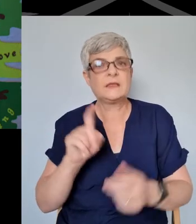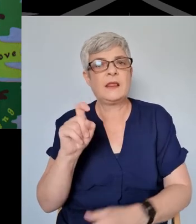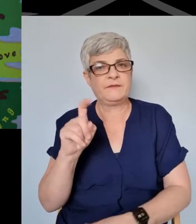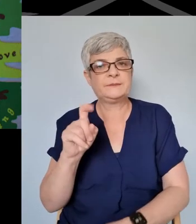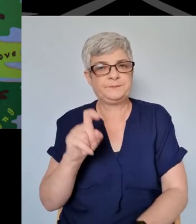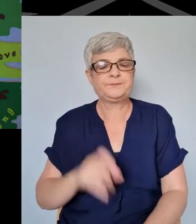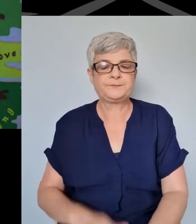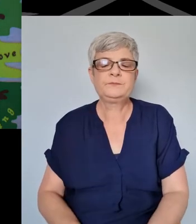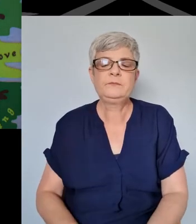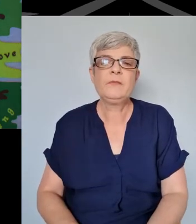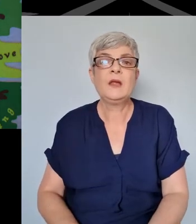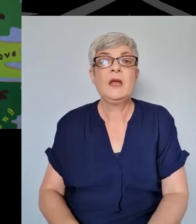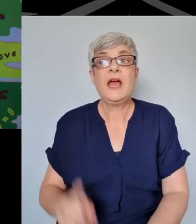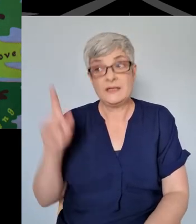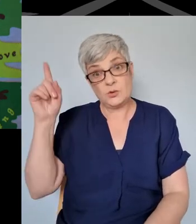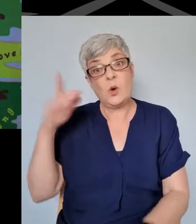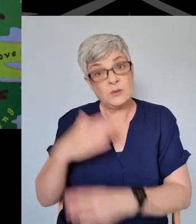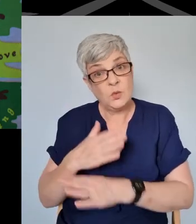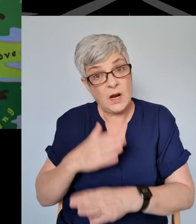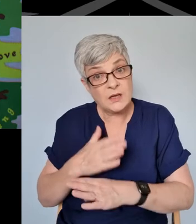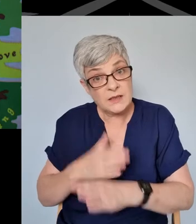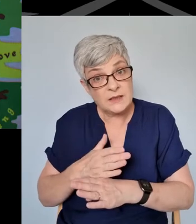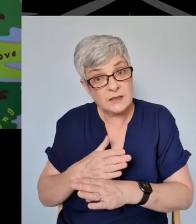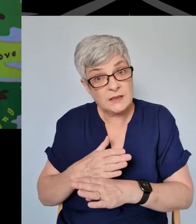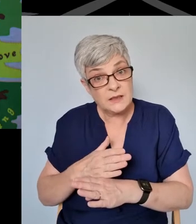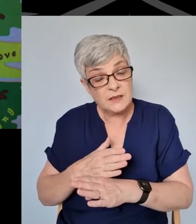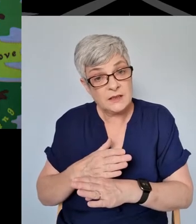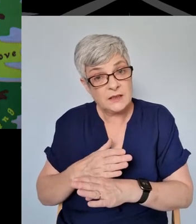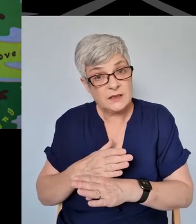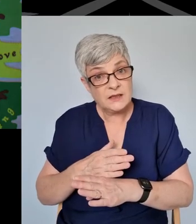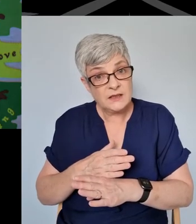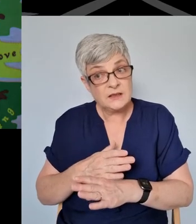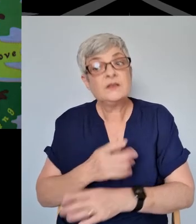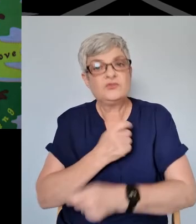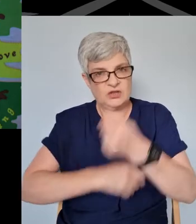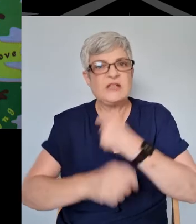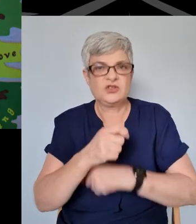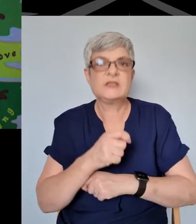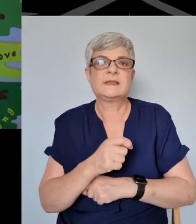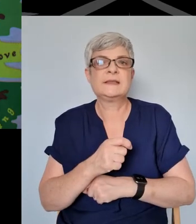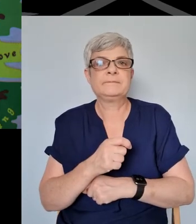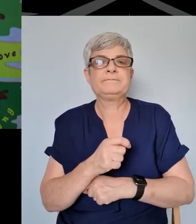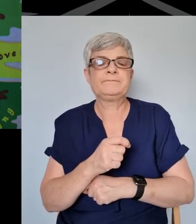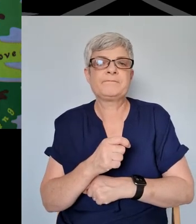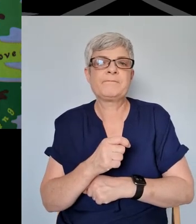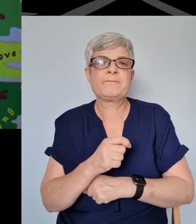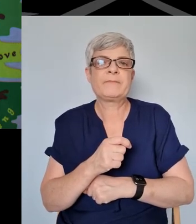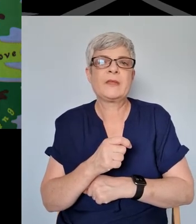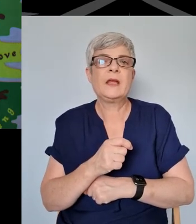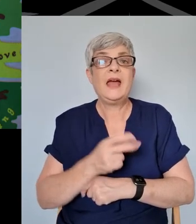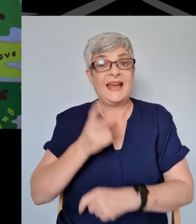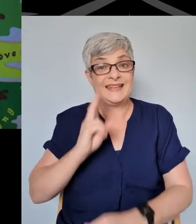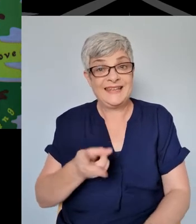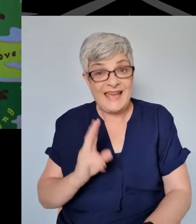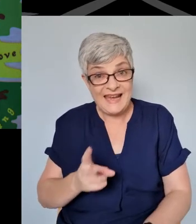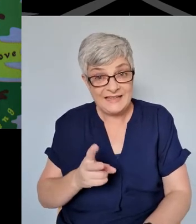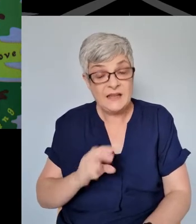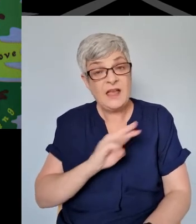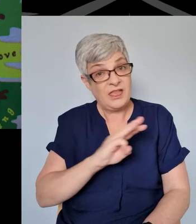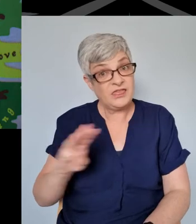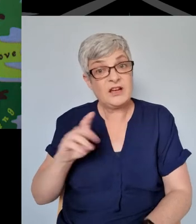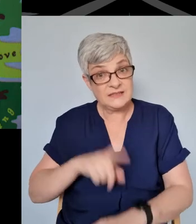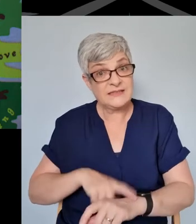And it would be a work of God for them for that to be changed. And that is, again, the third